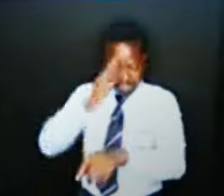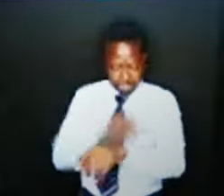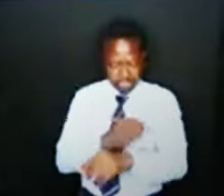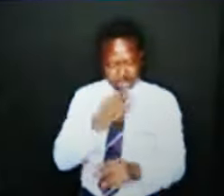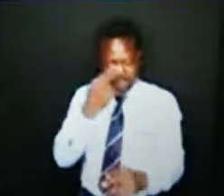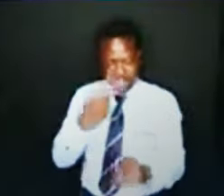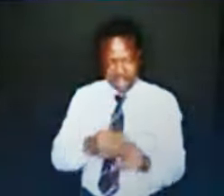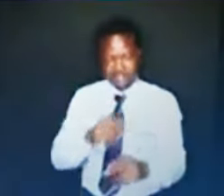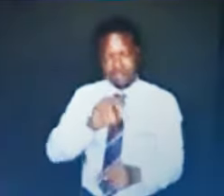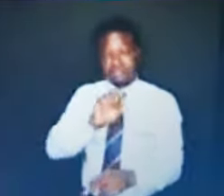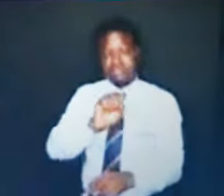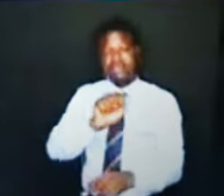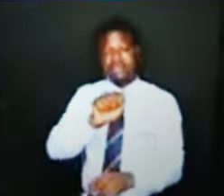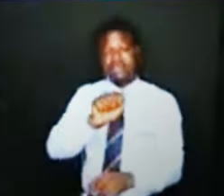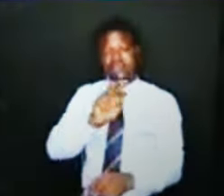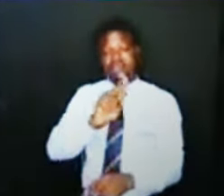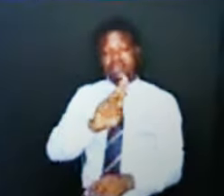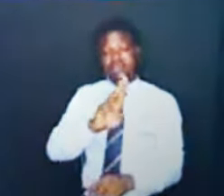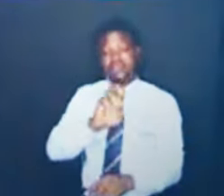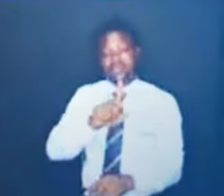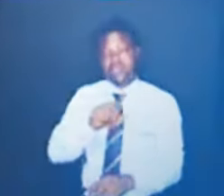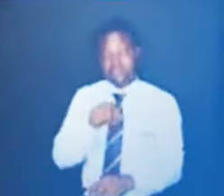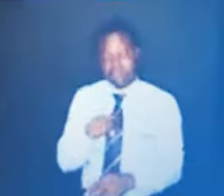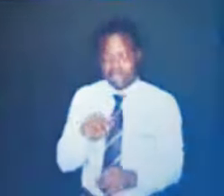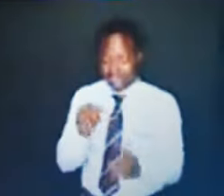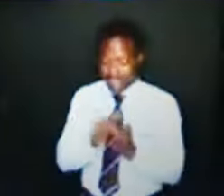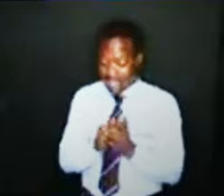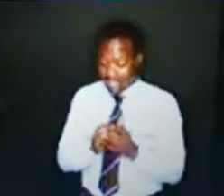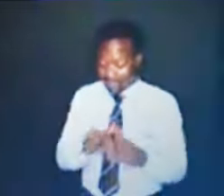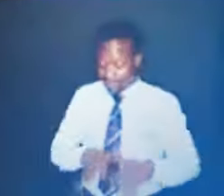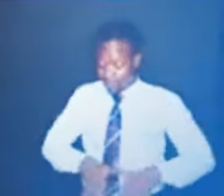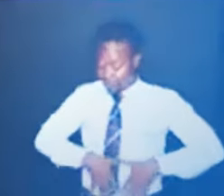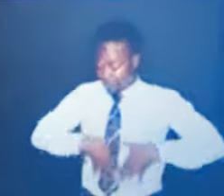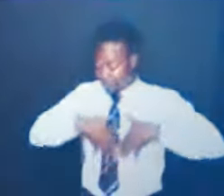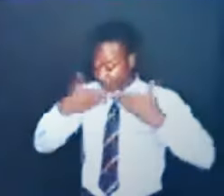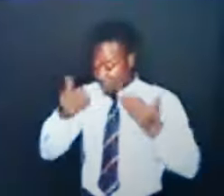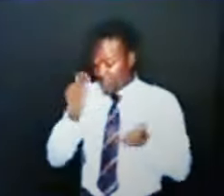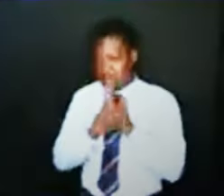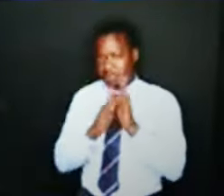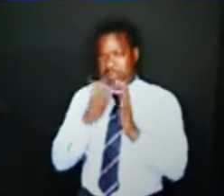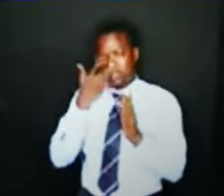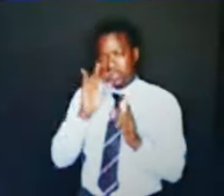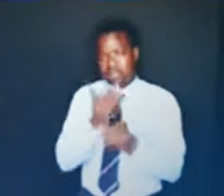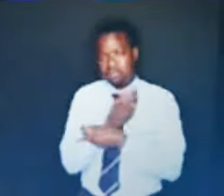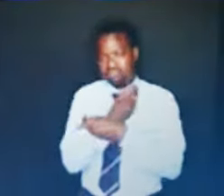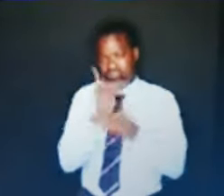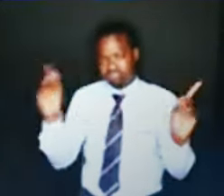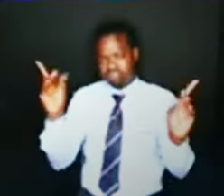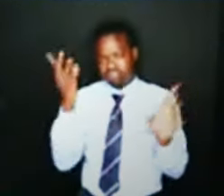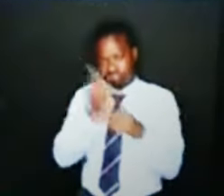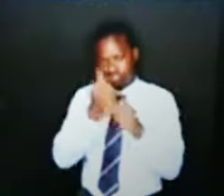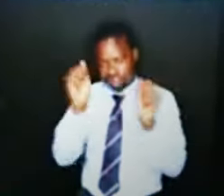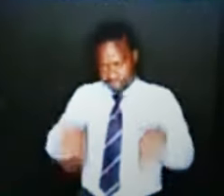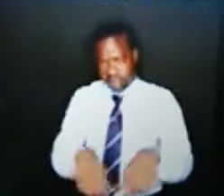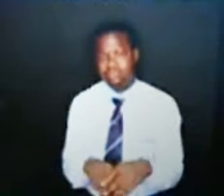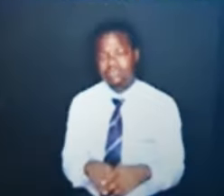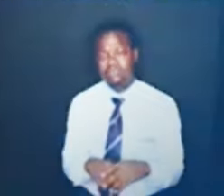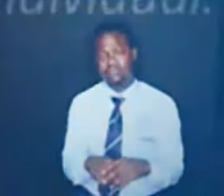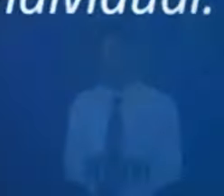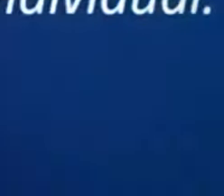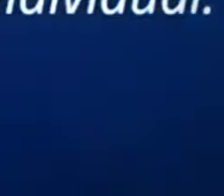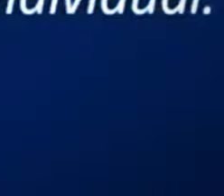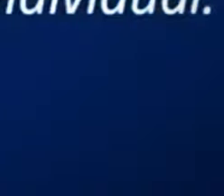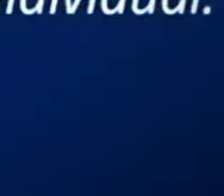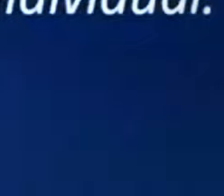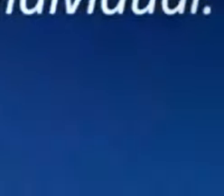Rade, the obabenino amame. The act of confession brings deliverance. Adofunum say e pe mu aka ya odi ewe yemu no e de ogie ba.